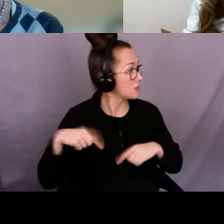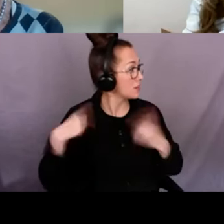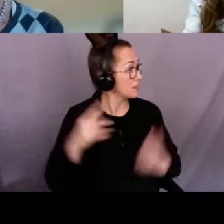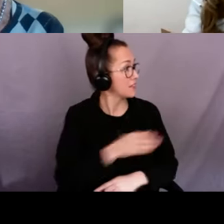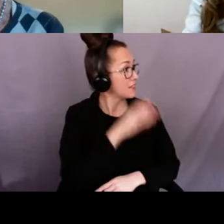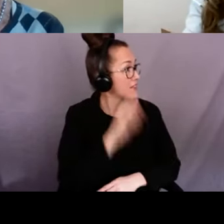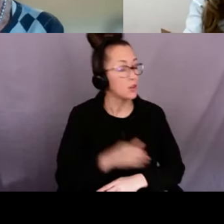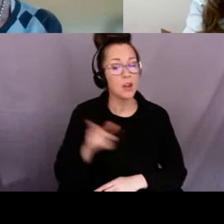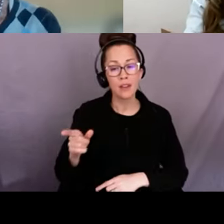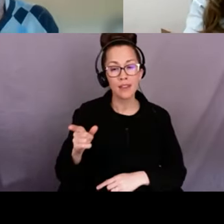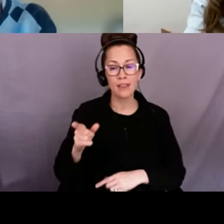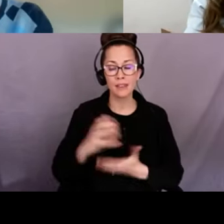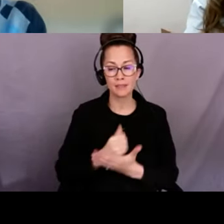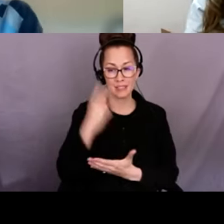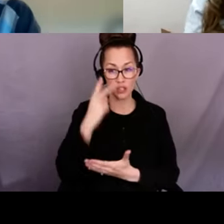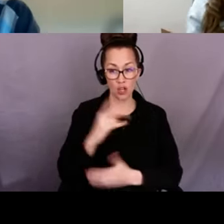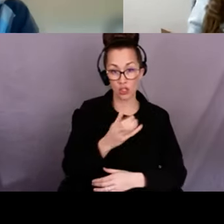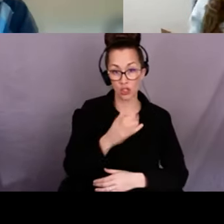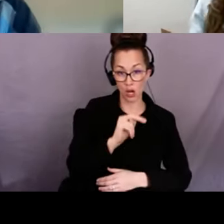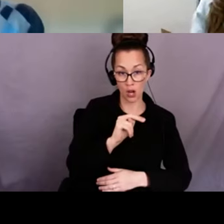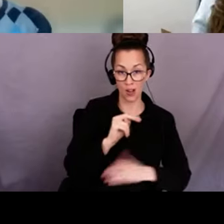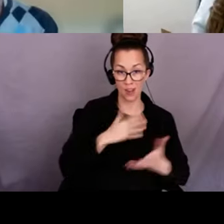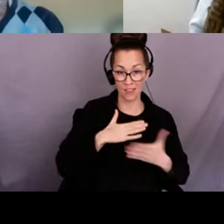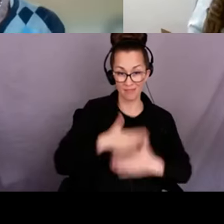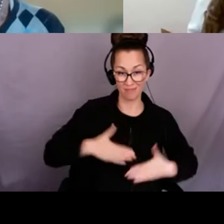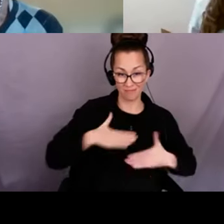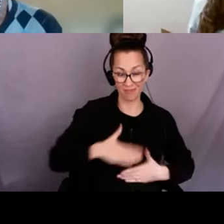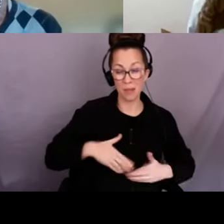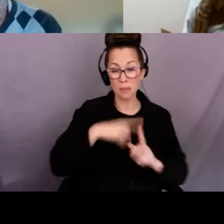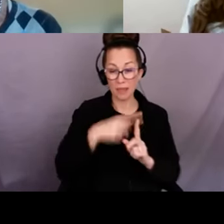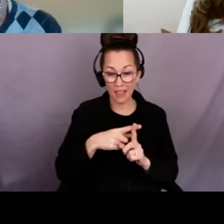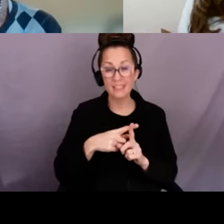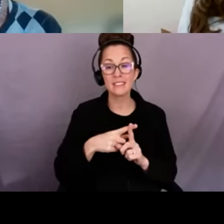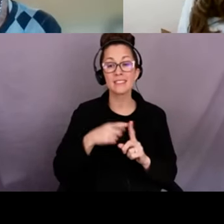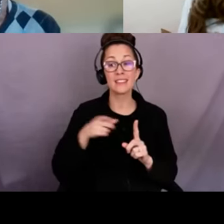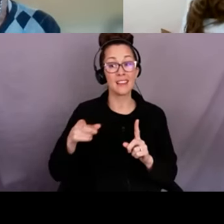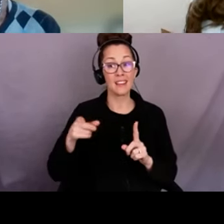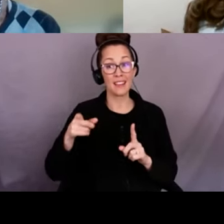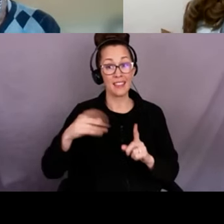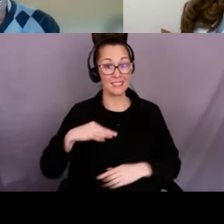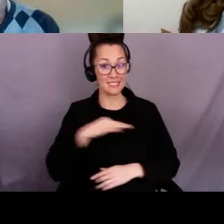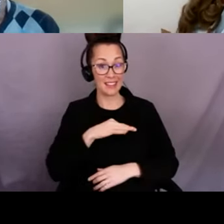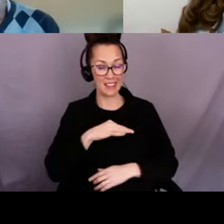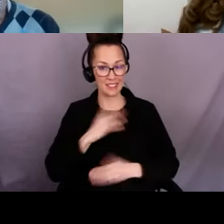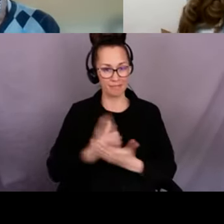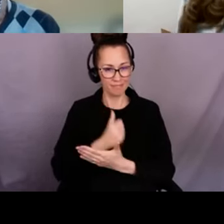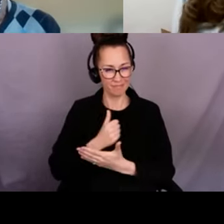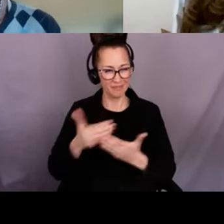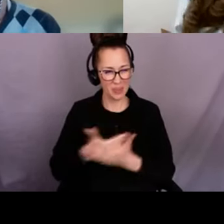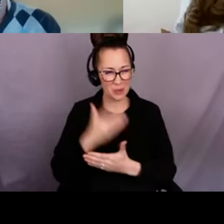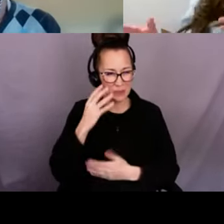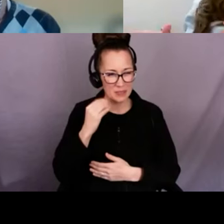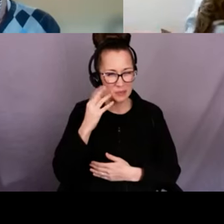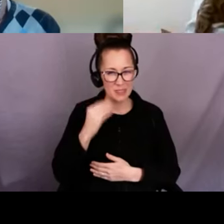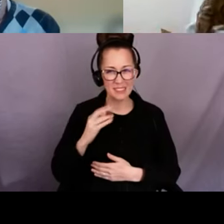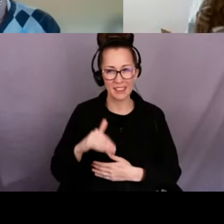see John enjoying something he truly loved, but he himself had a new experience. So that